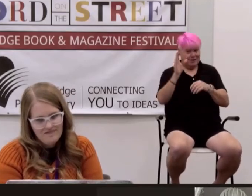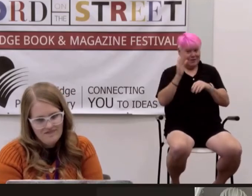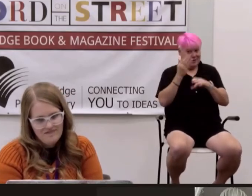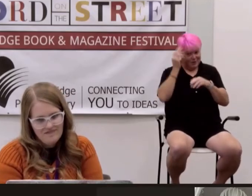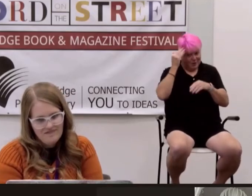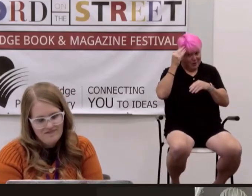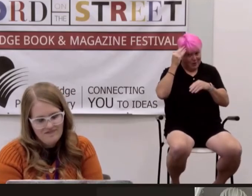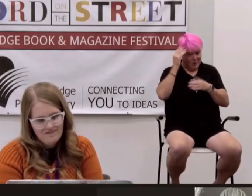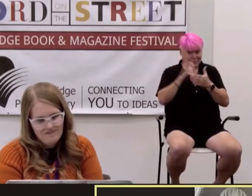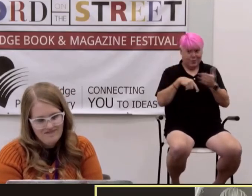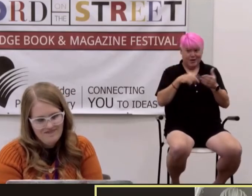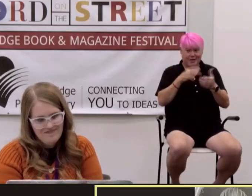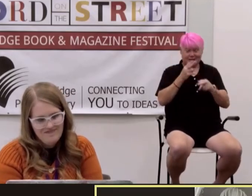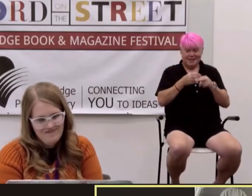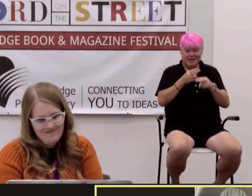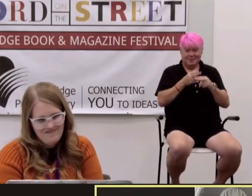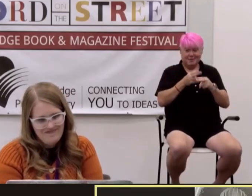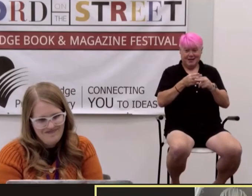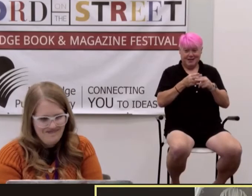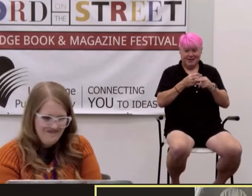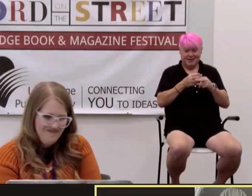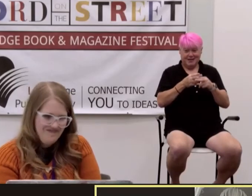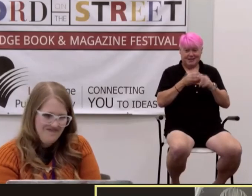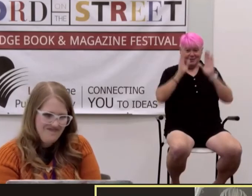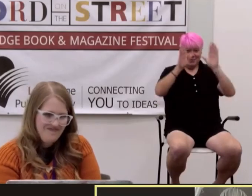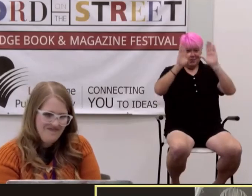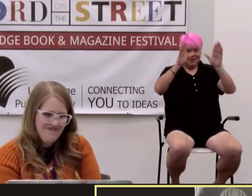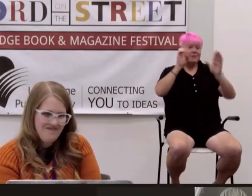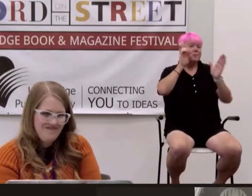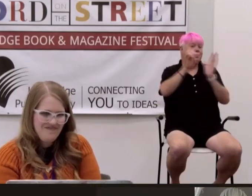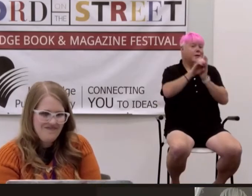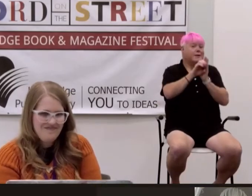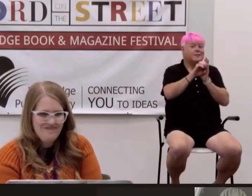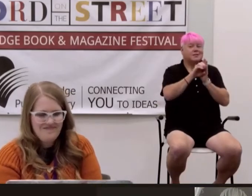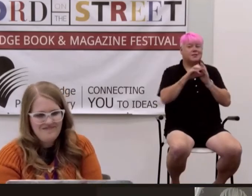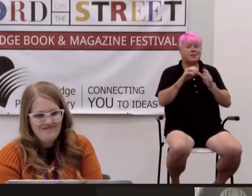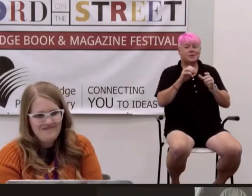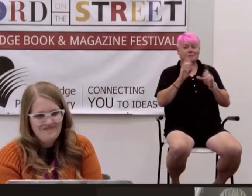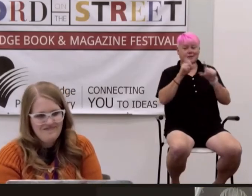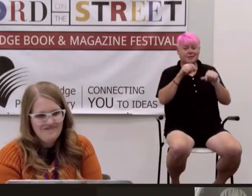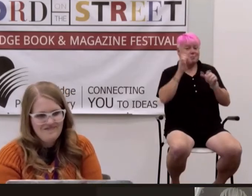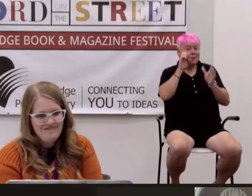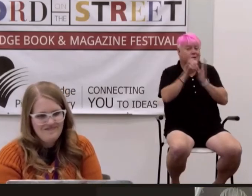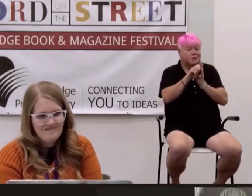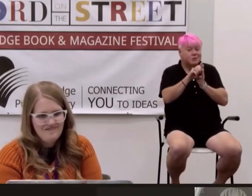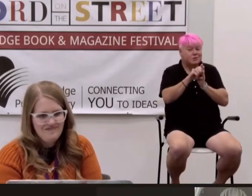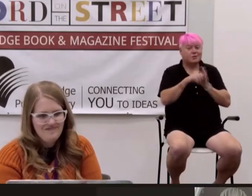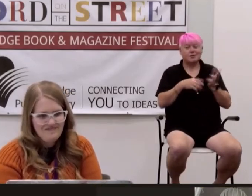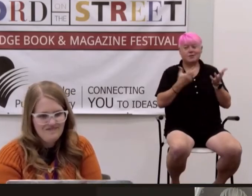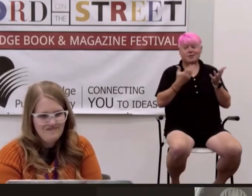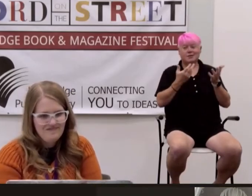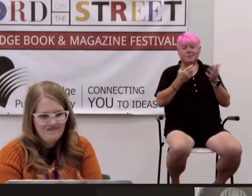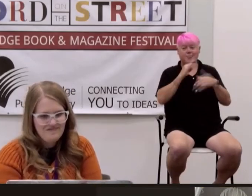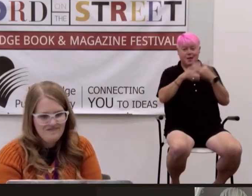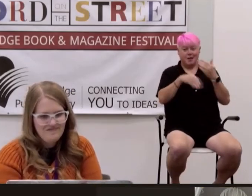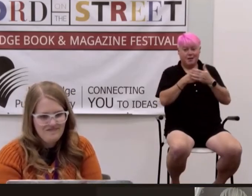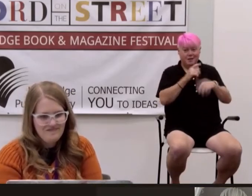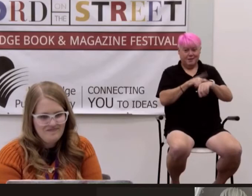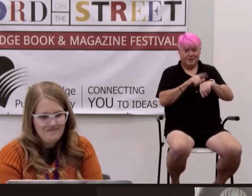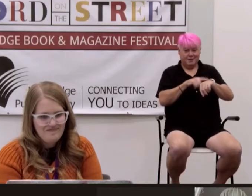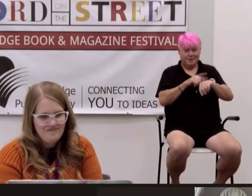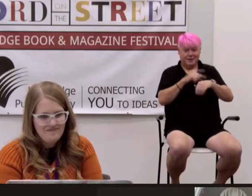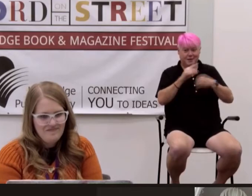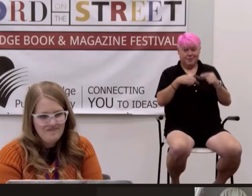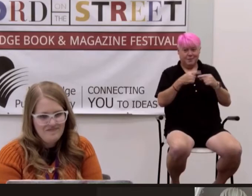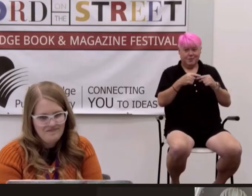to turn out. Our wonderful photographer, Catherine Sprague, was basically on hand all the time when we were doing our